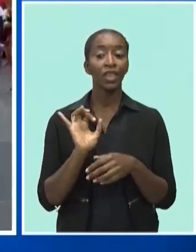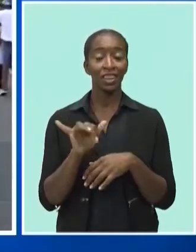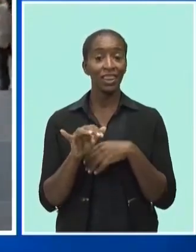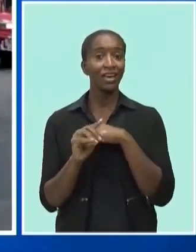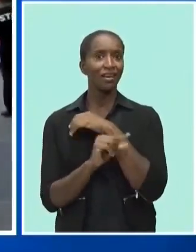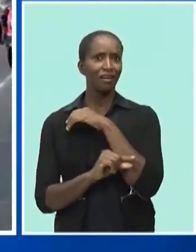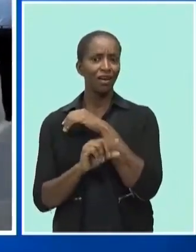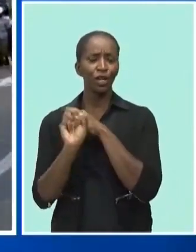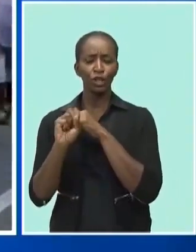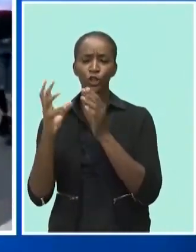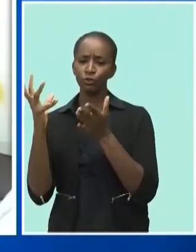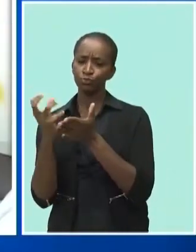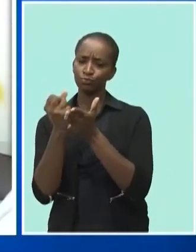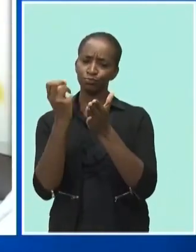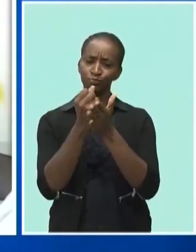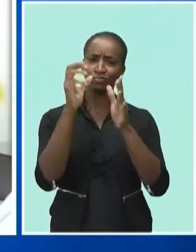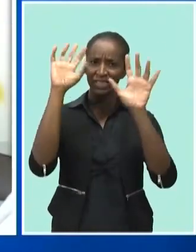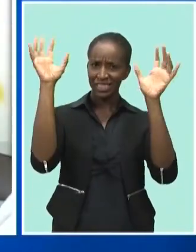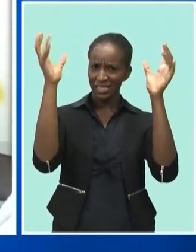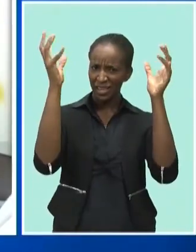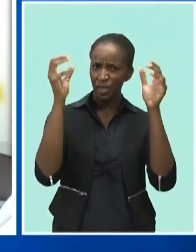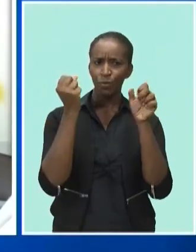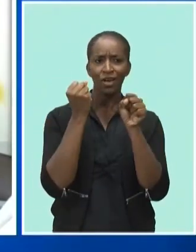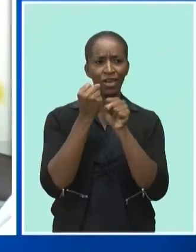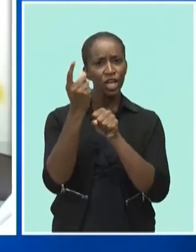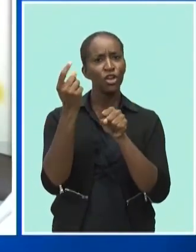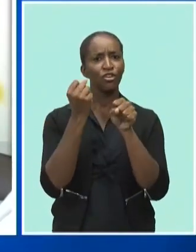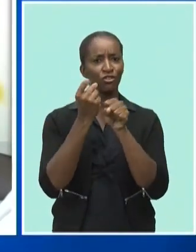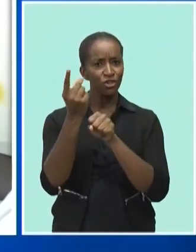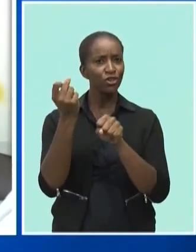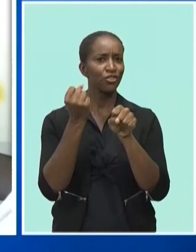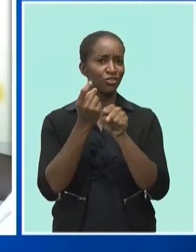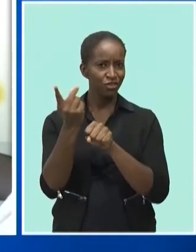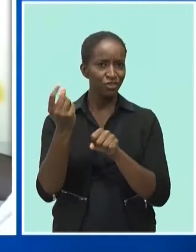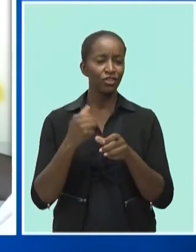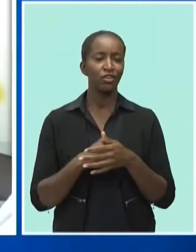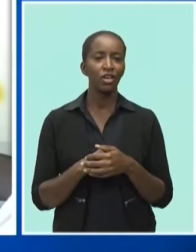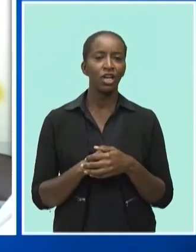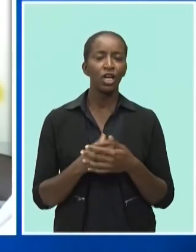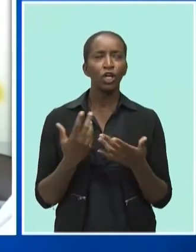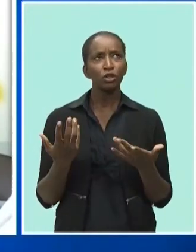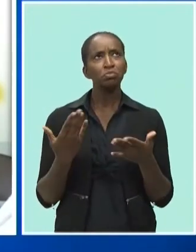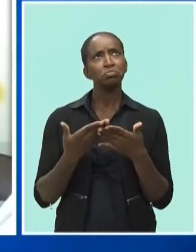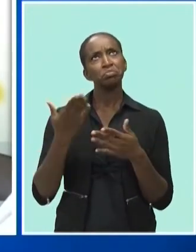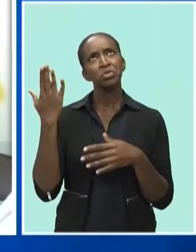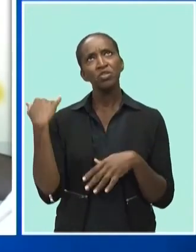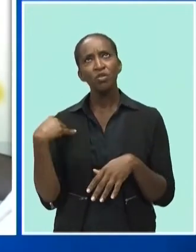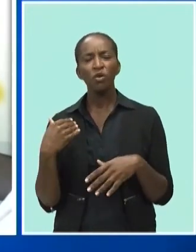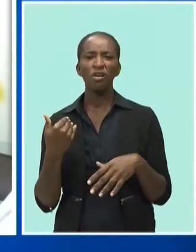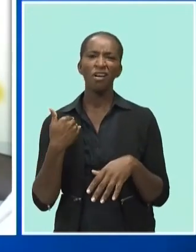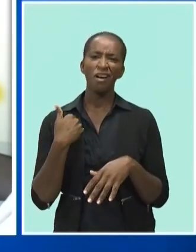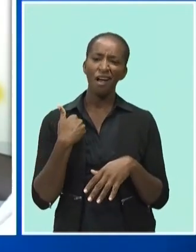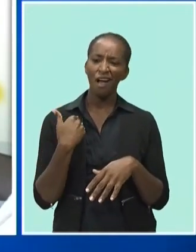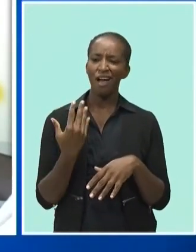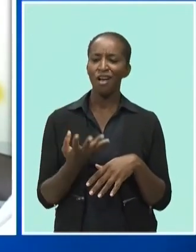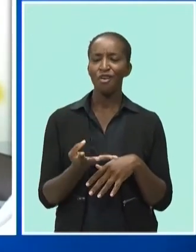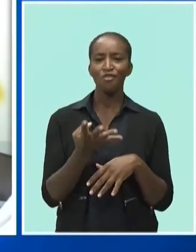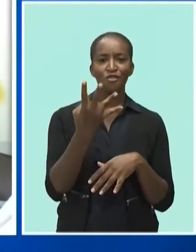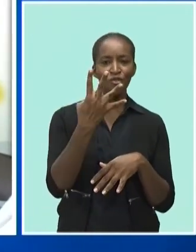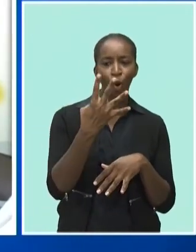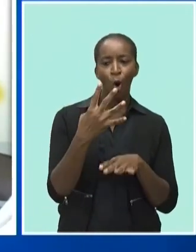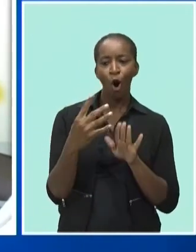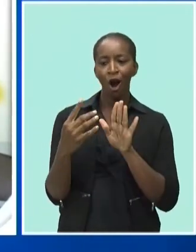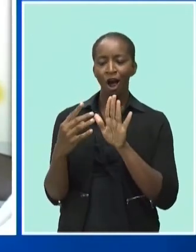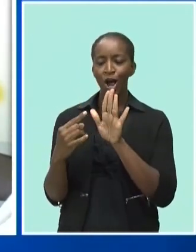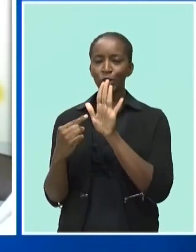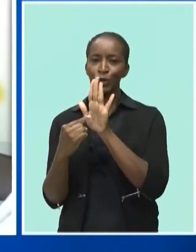grand scale annually. We had a few events around that time. We had about 4 concerts around that time, basically, which was very